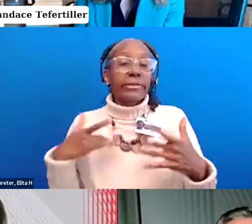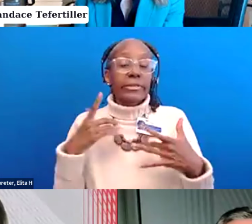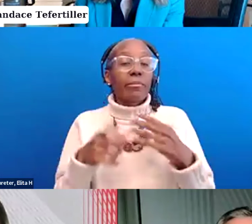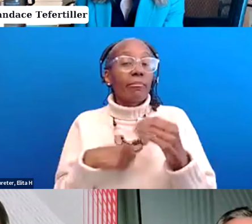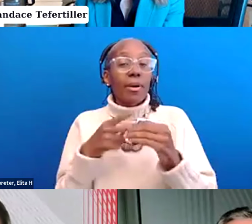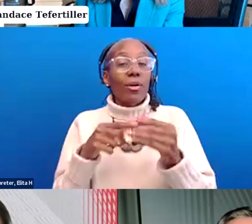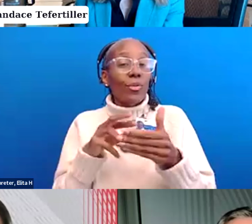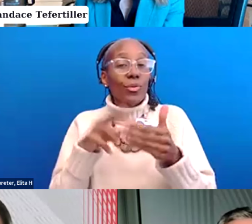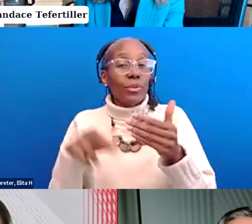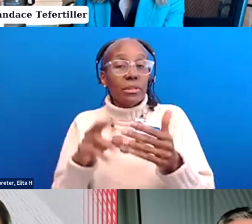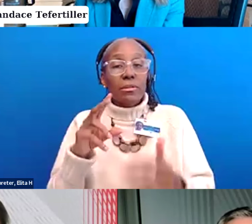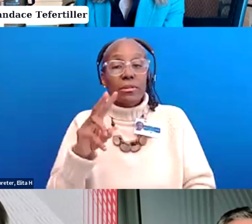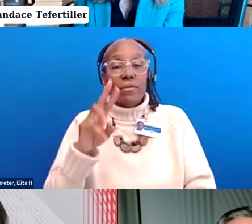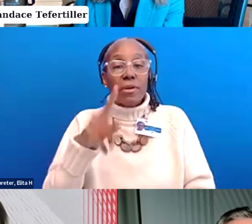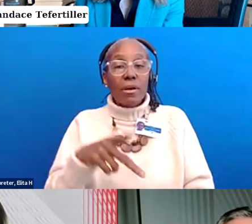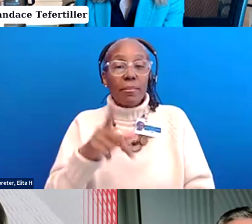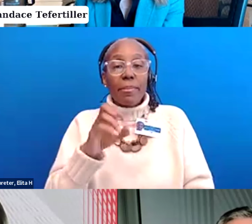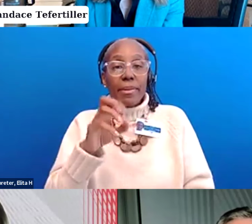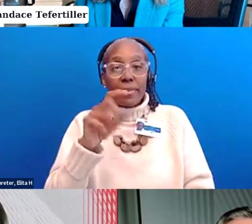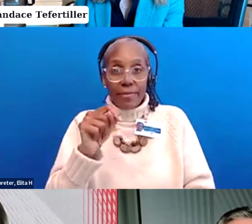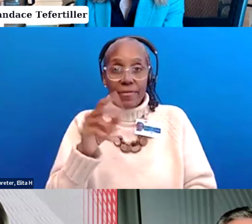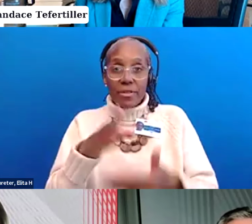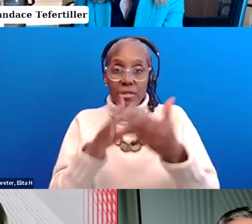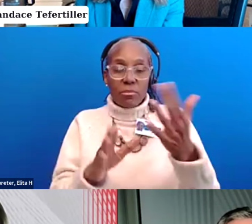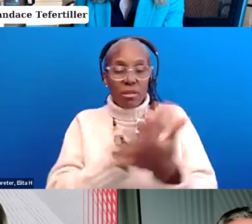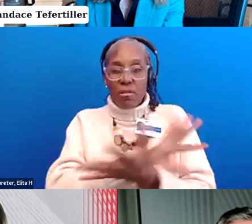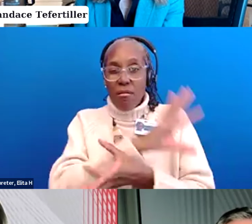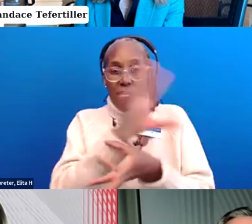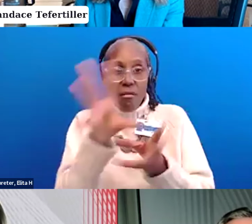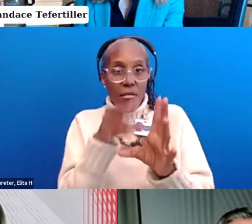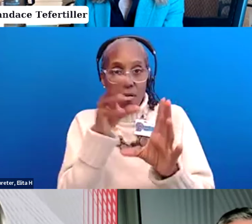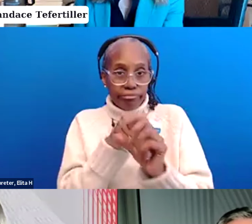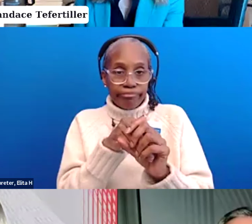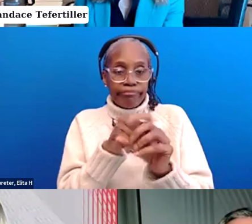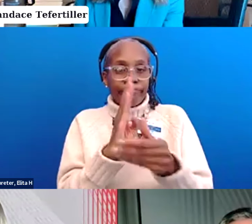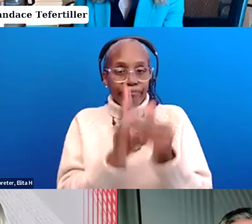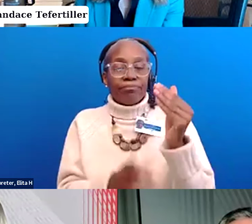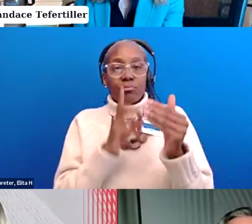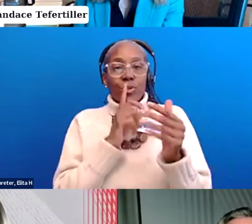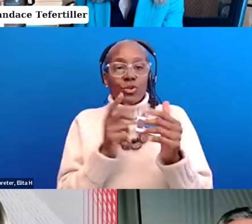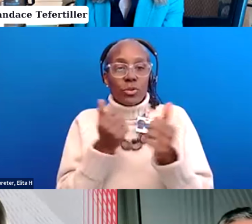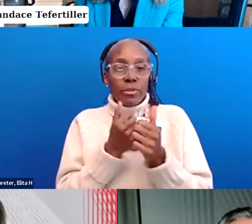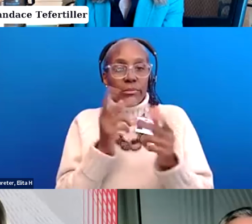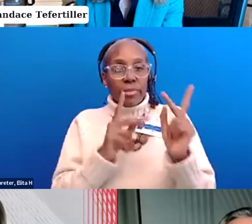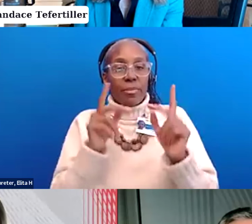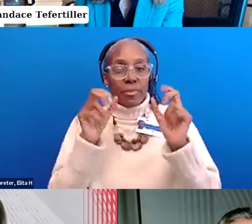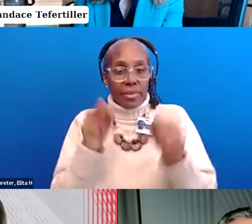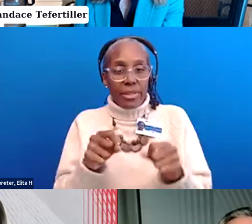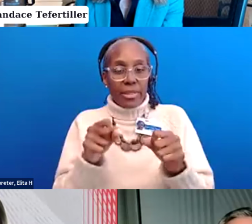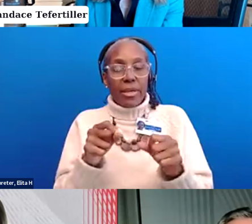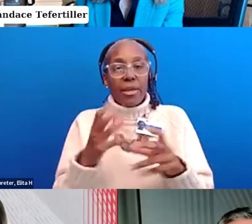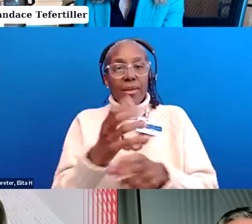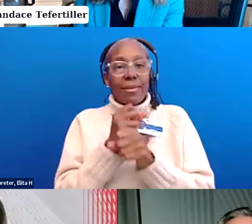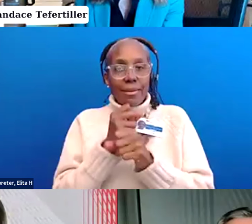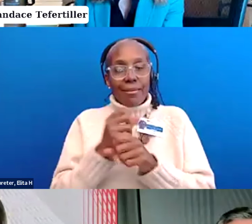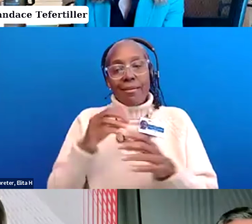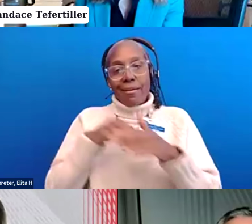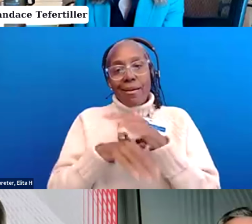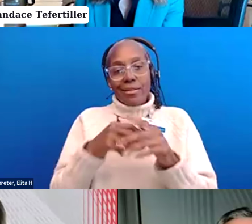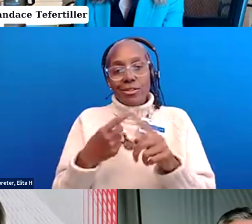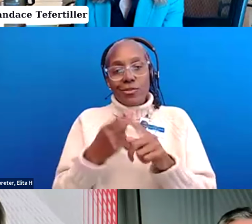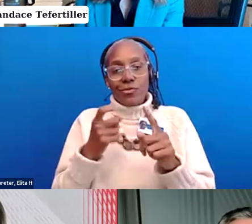the results of Uplift. I think to really complete all of this is to make sure that people are able to gain access to it